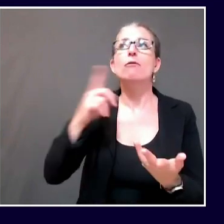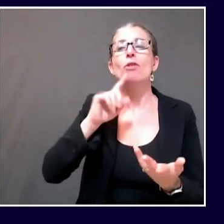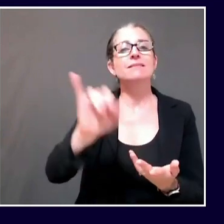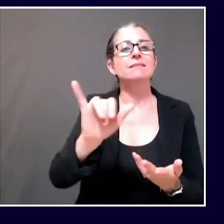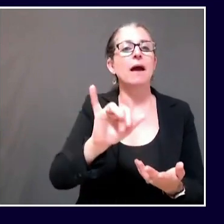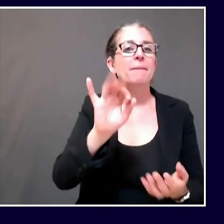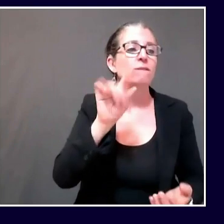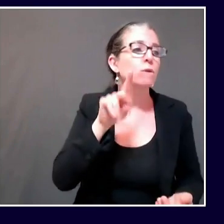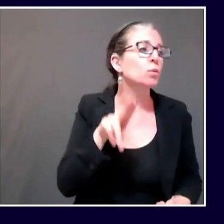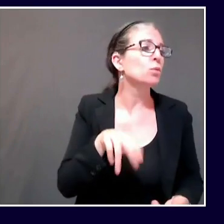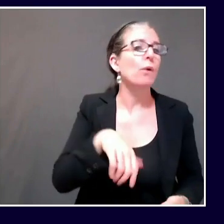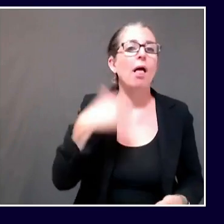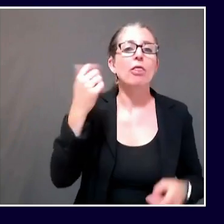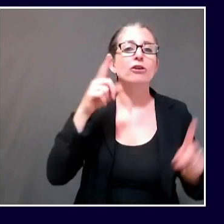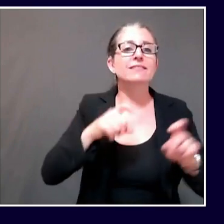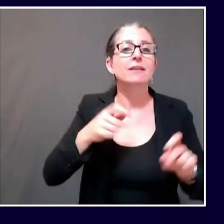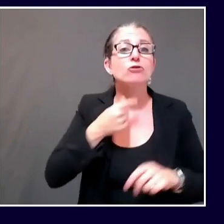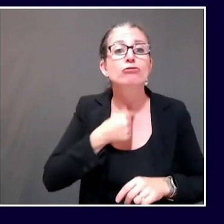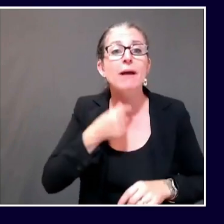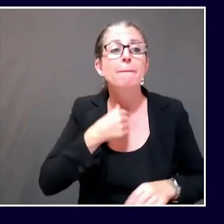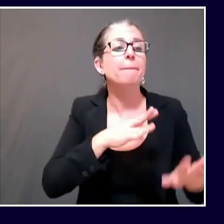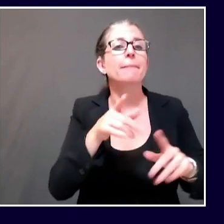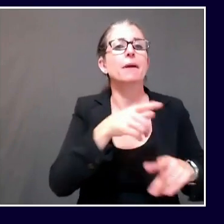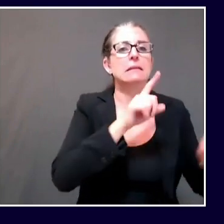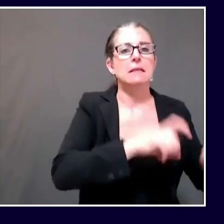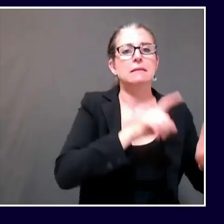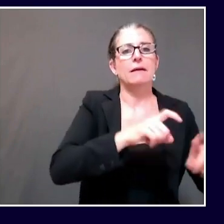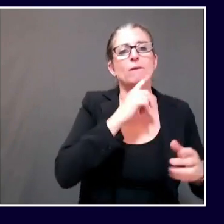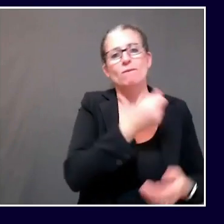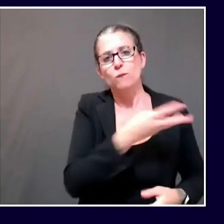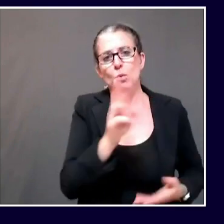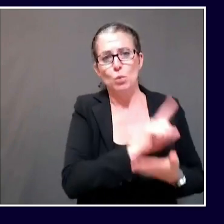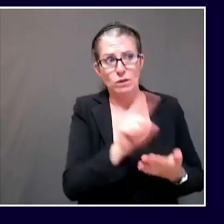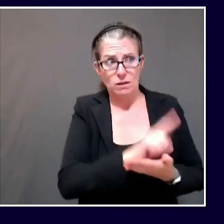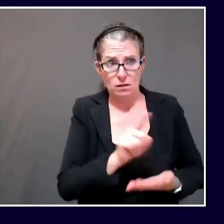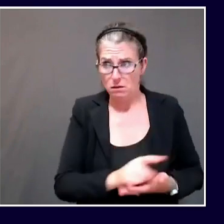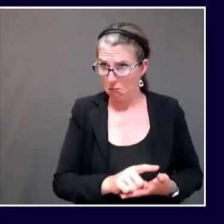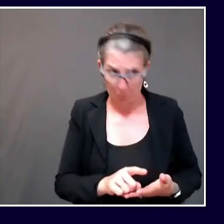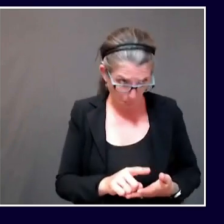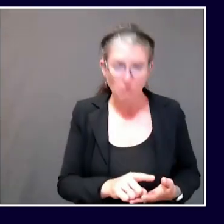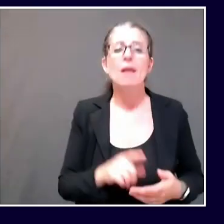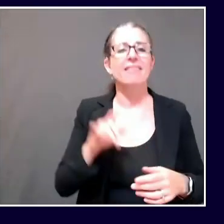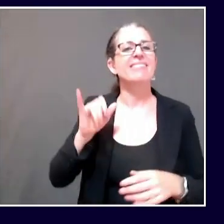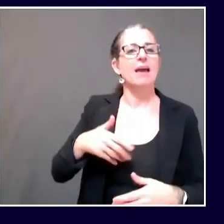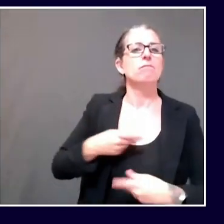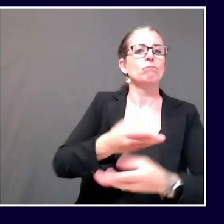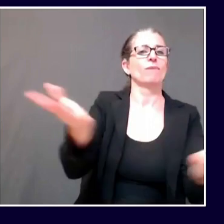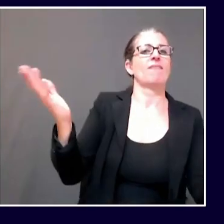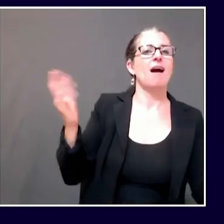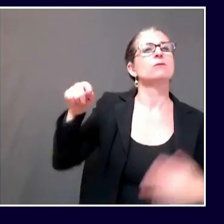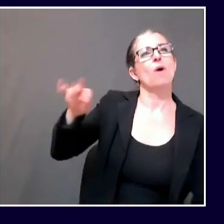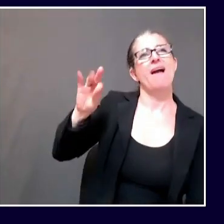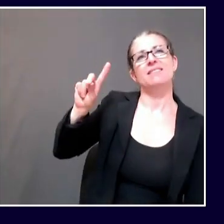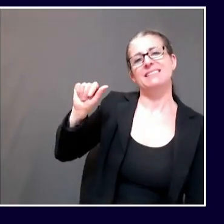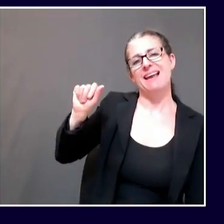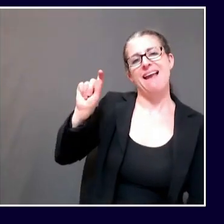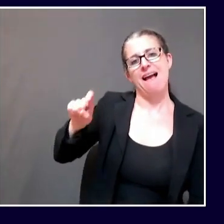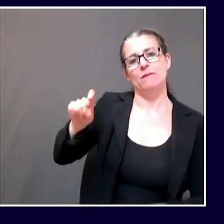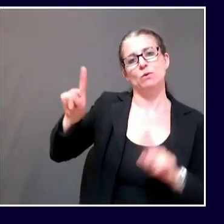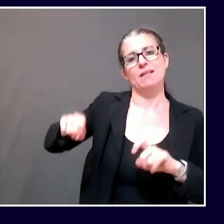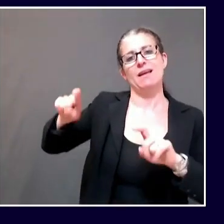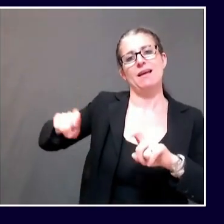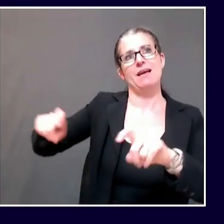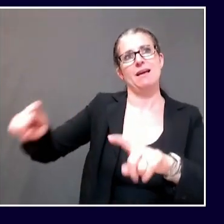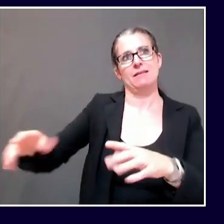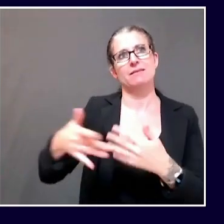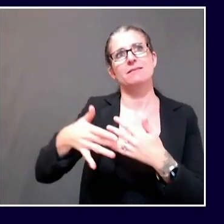Now. So we're gonna wait and see before we dive in headlong, so we really know how it works in the real world.